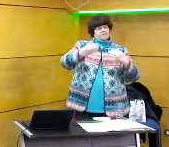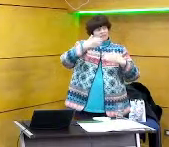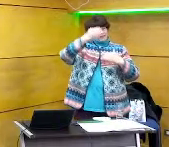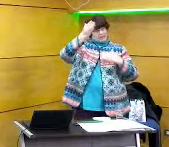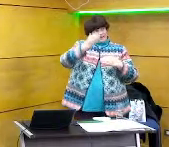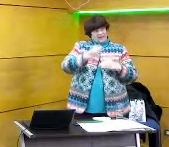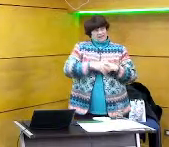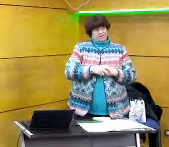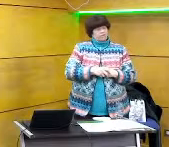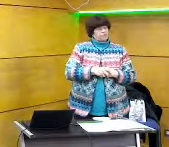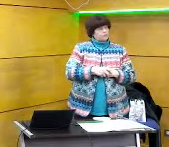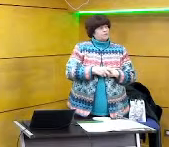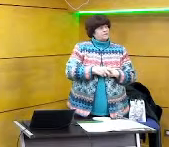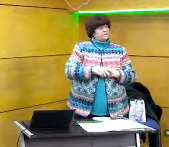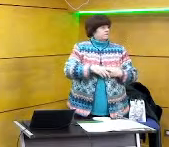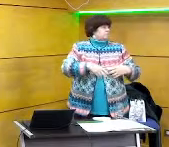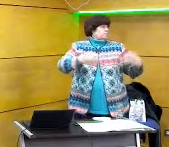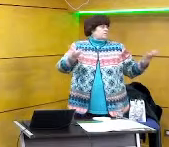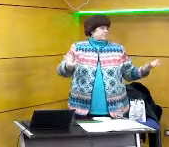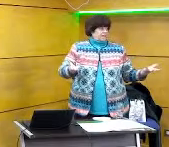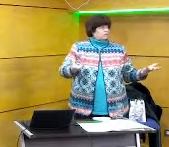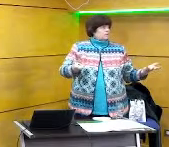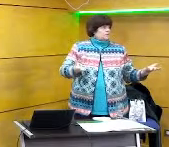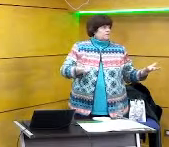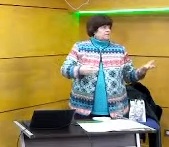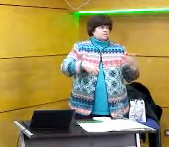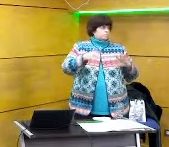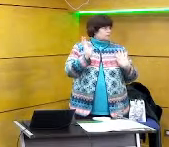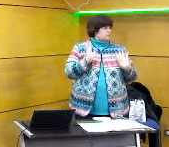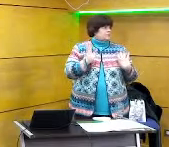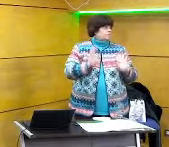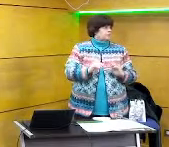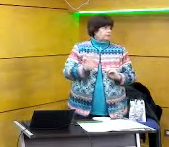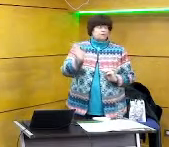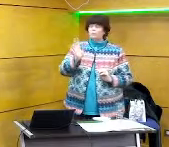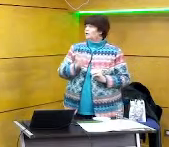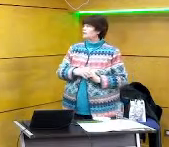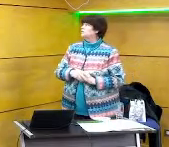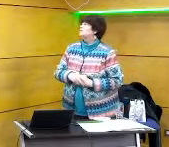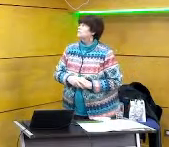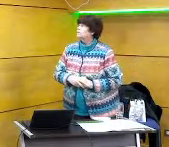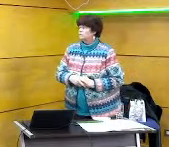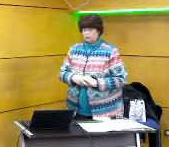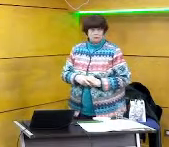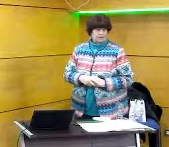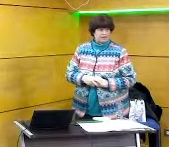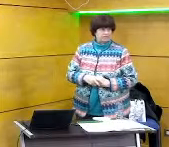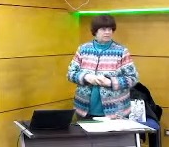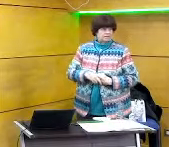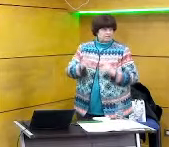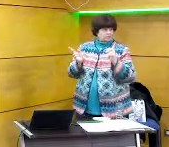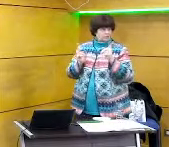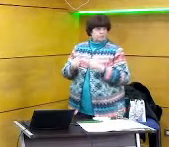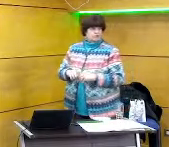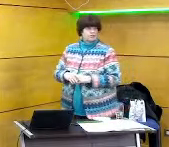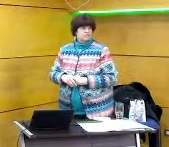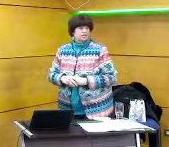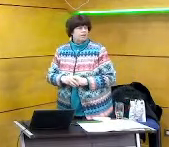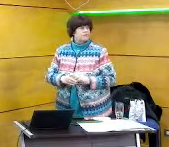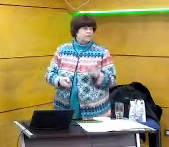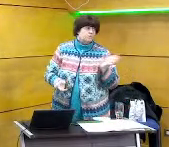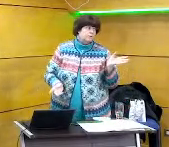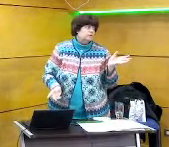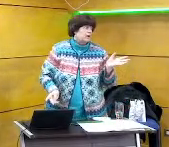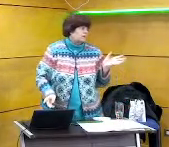of it and view it, download it, print it, whatever you want to do with that. Both versions